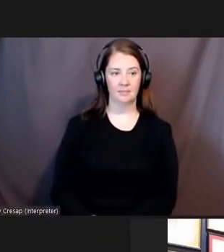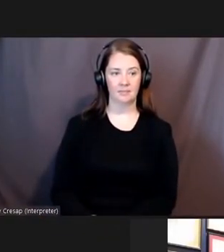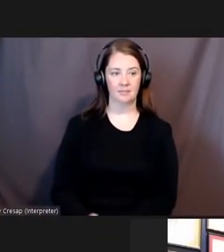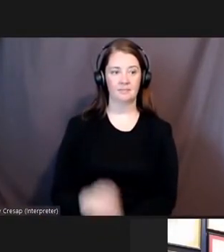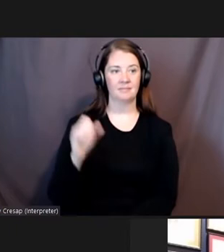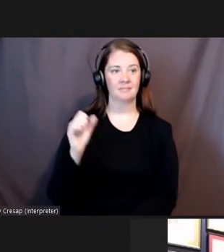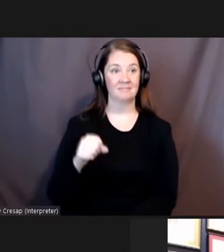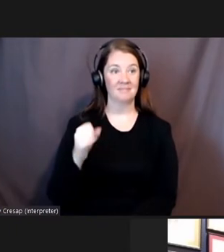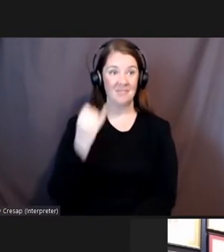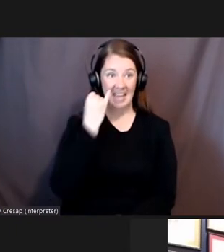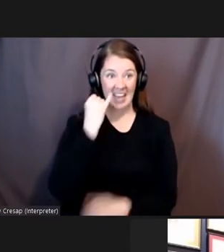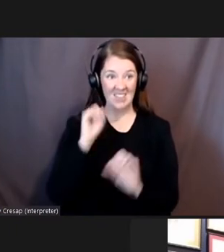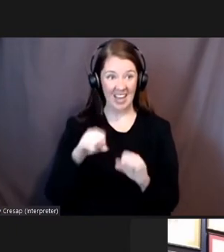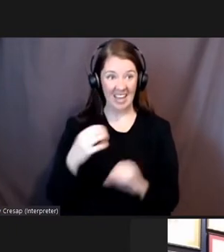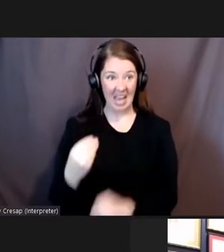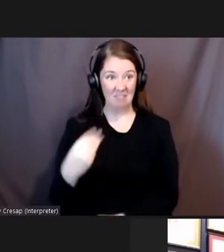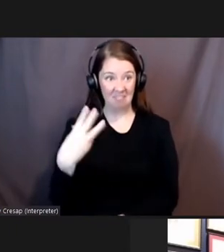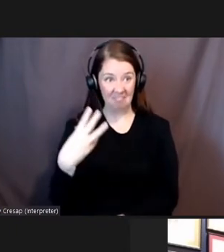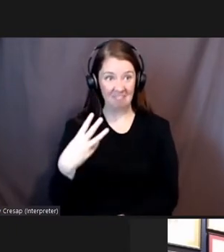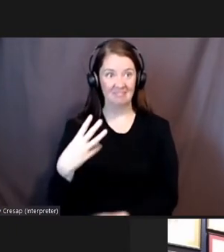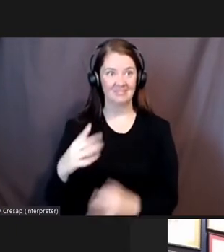Yes, sir. If I can get my video to start working.